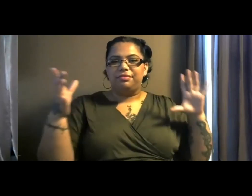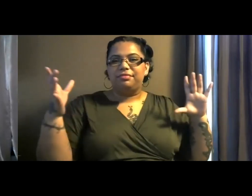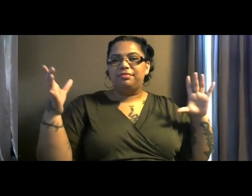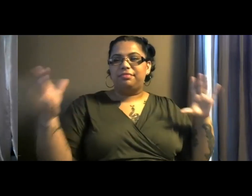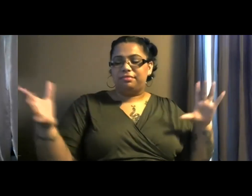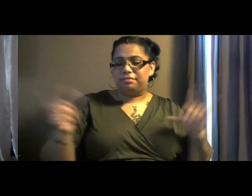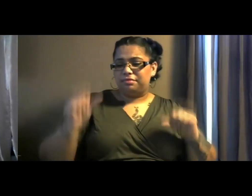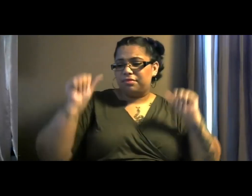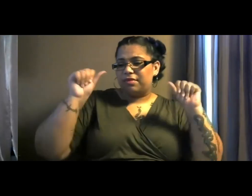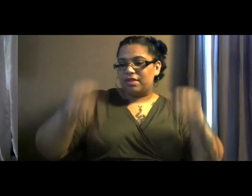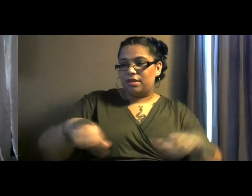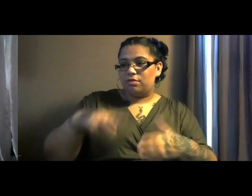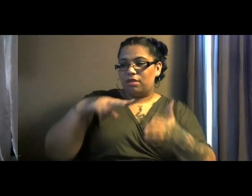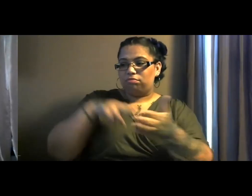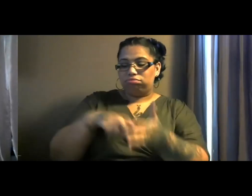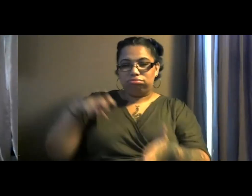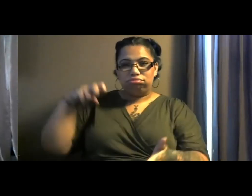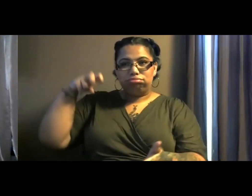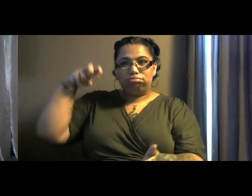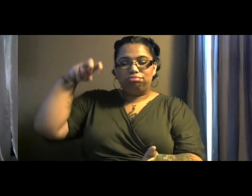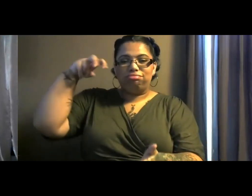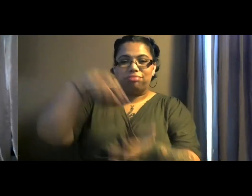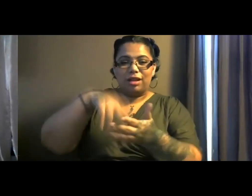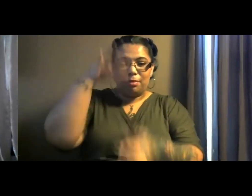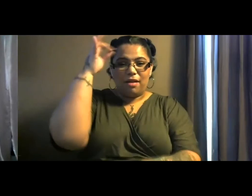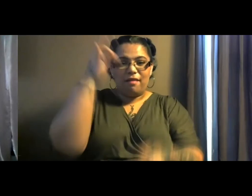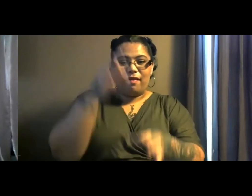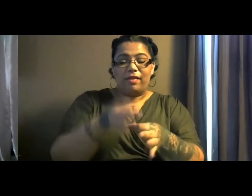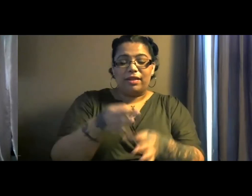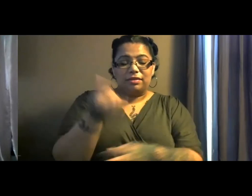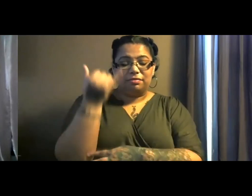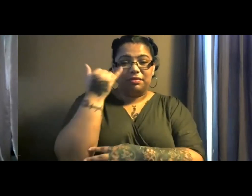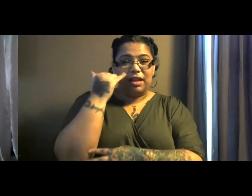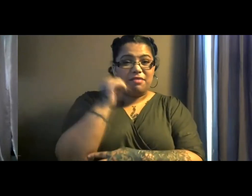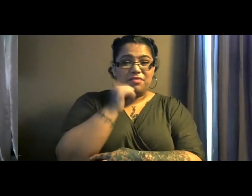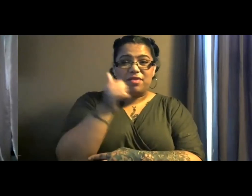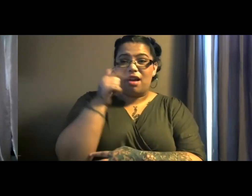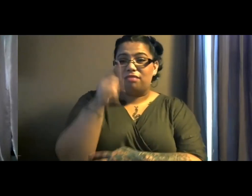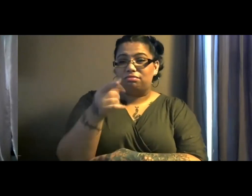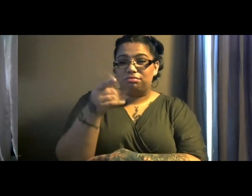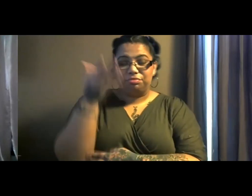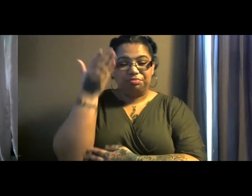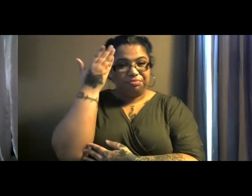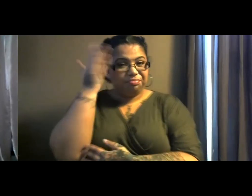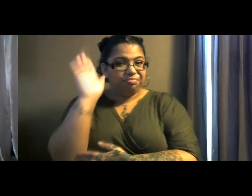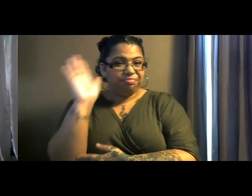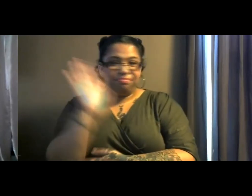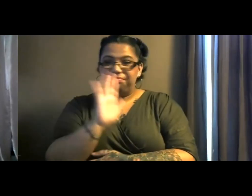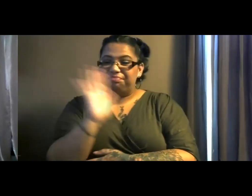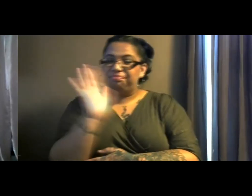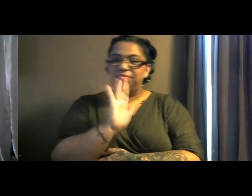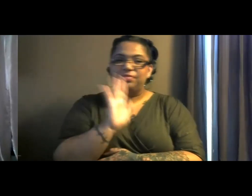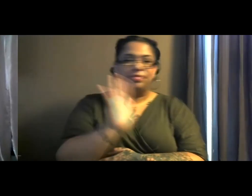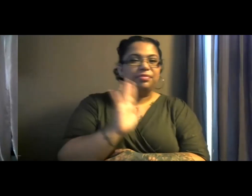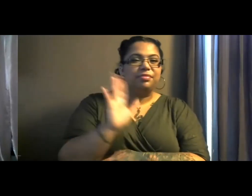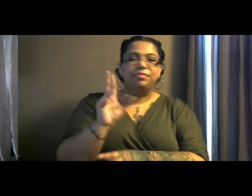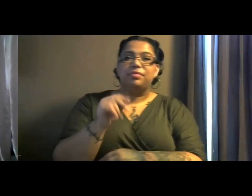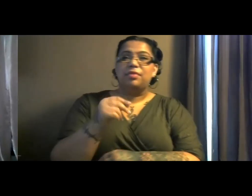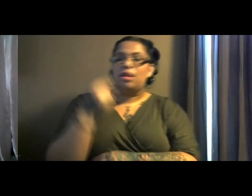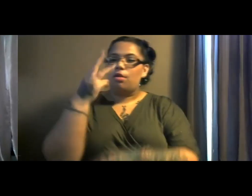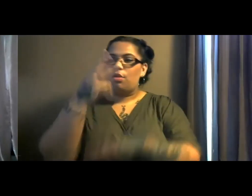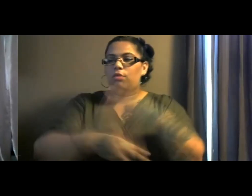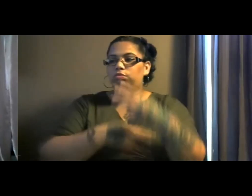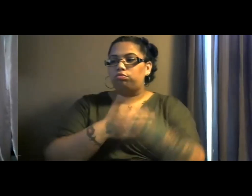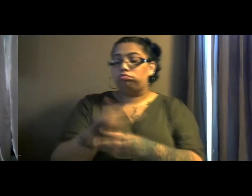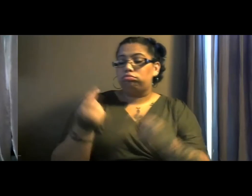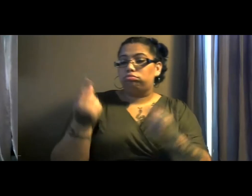faith if sometimes. How will you ever know? The world is waiting